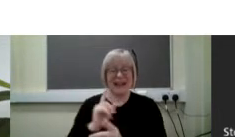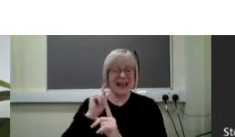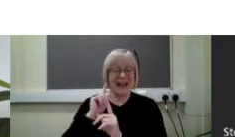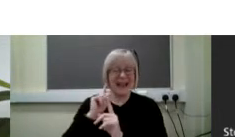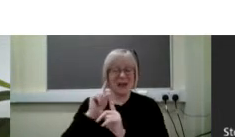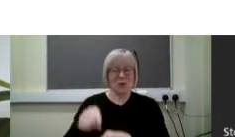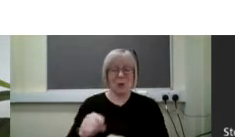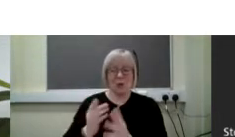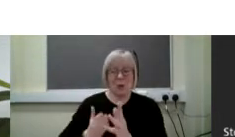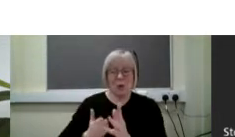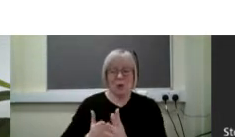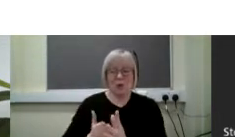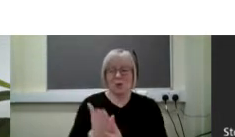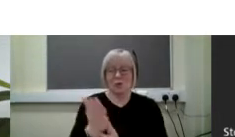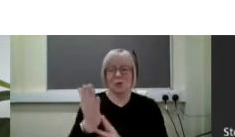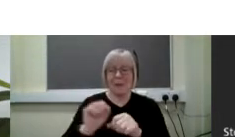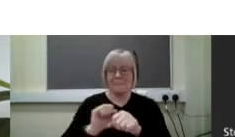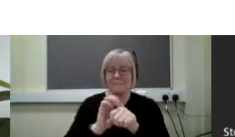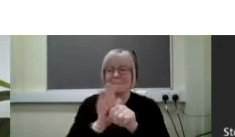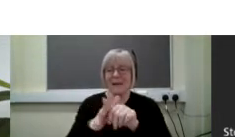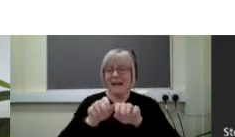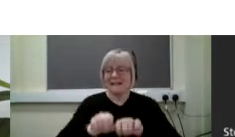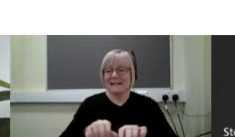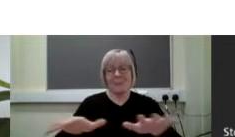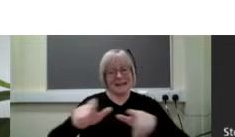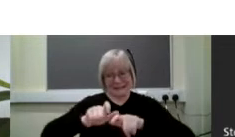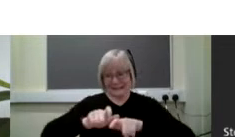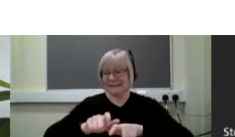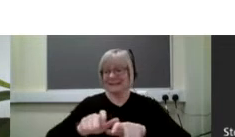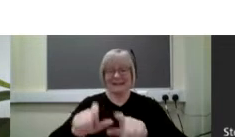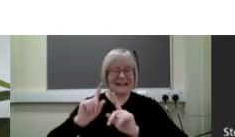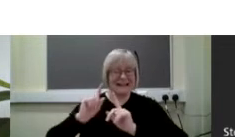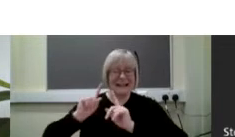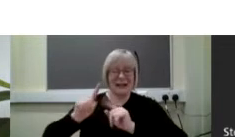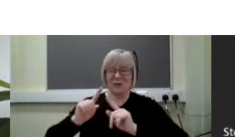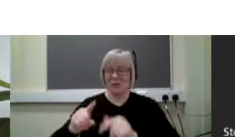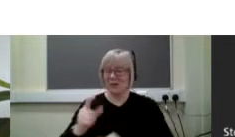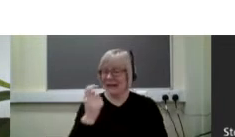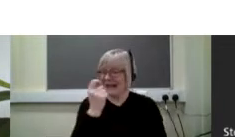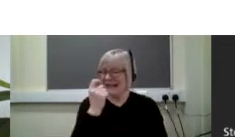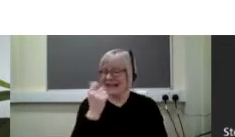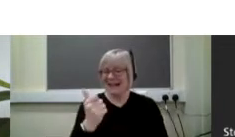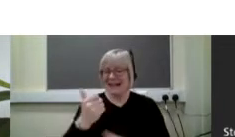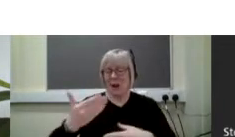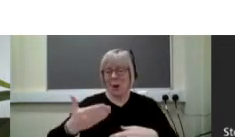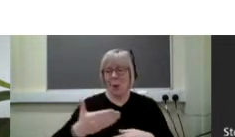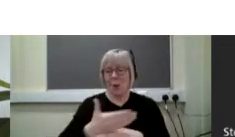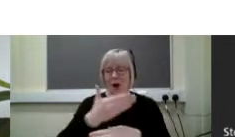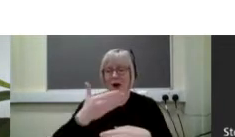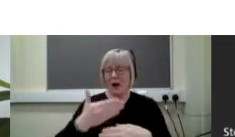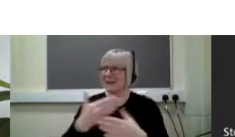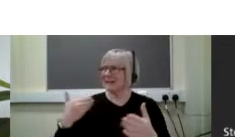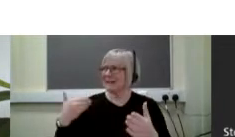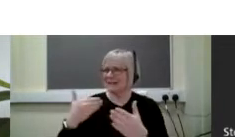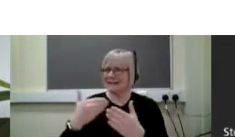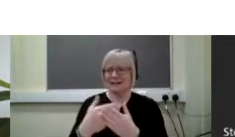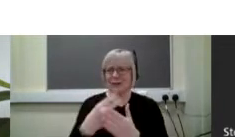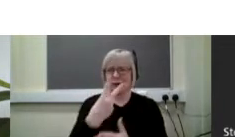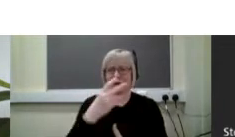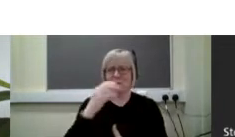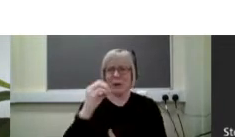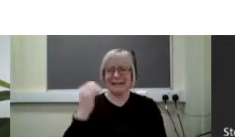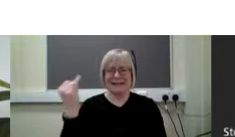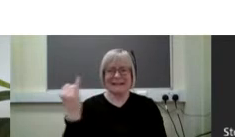during the pandemic, and still is, with very little work being done since 2016 until